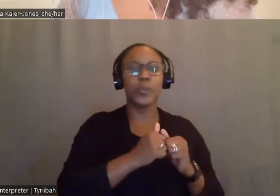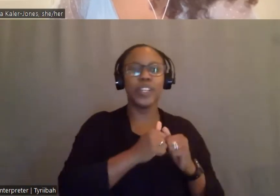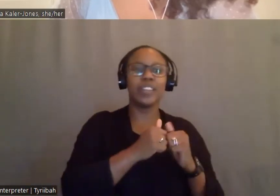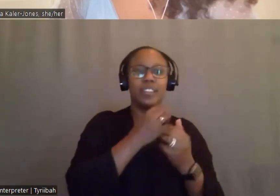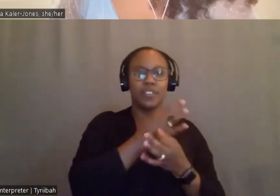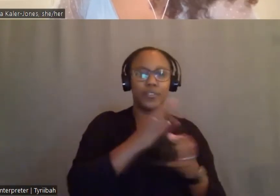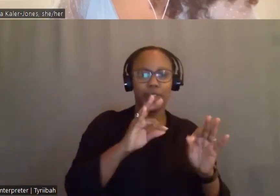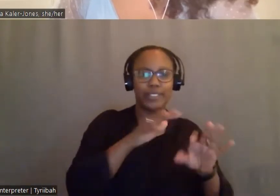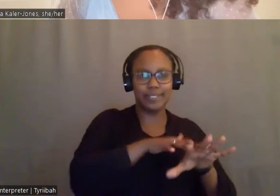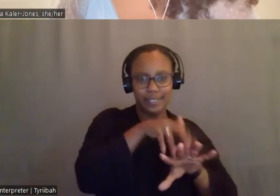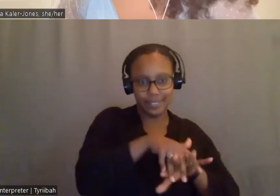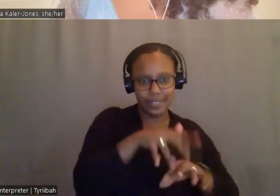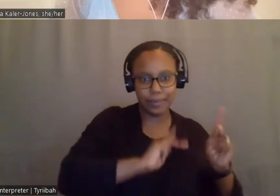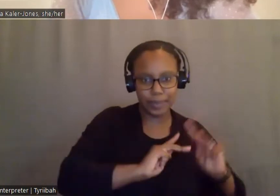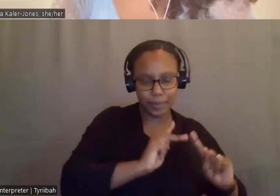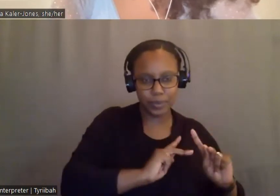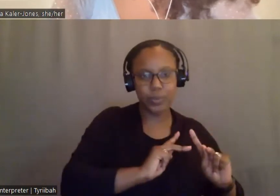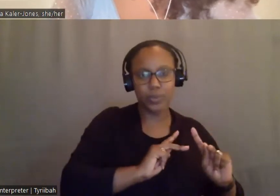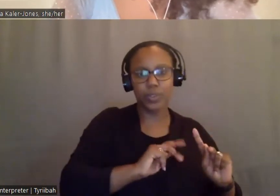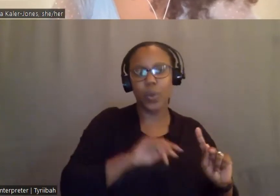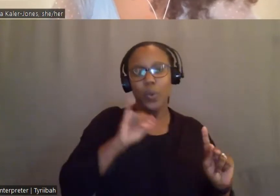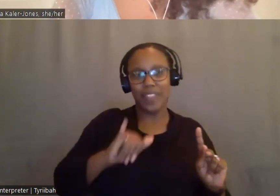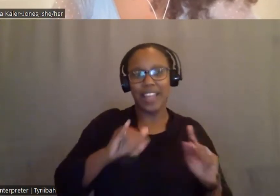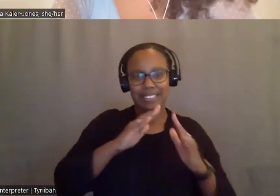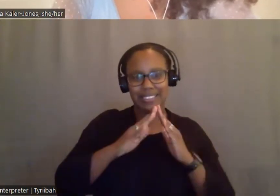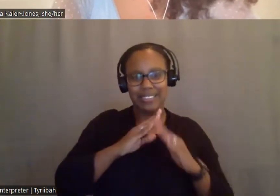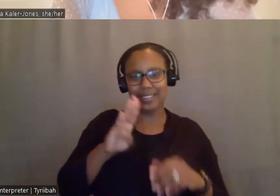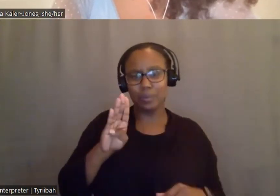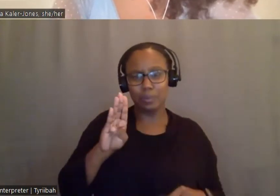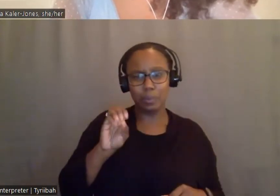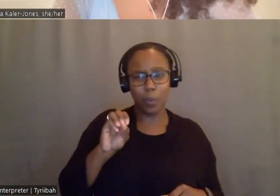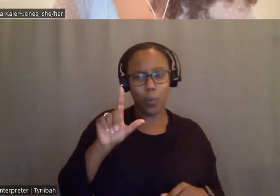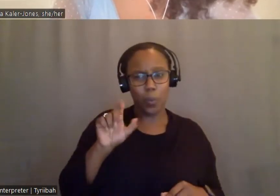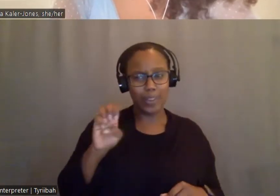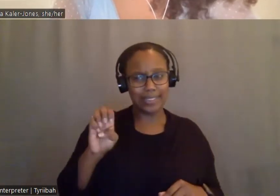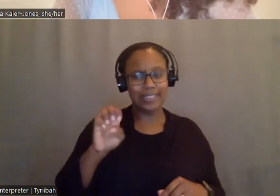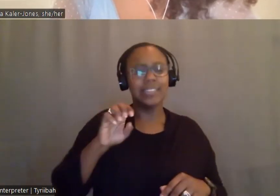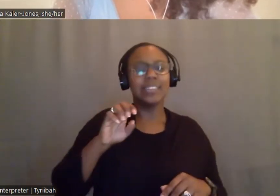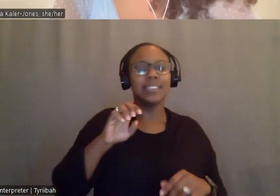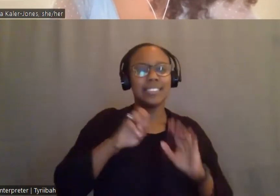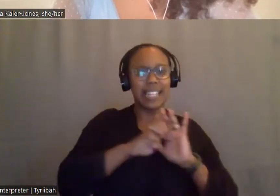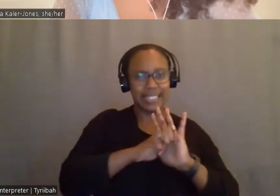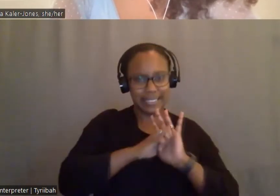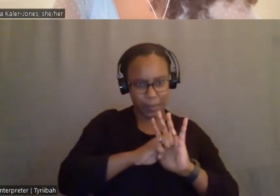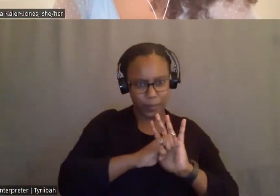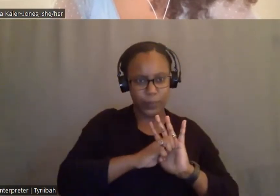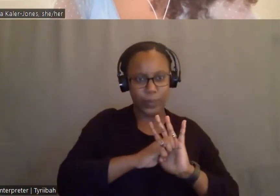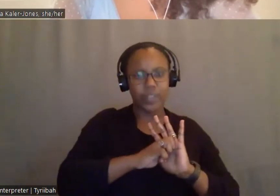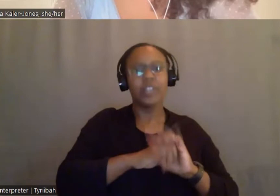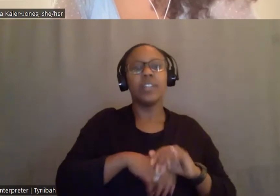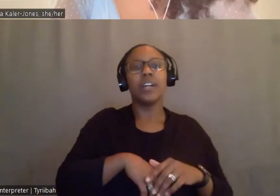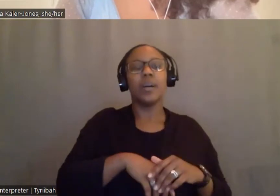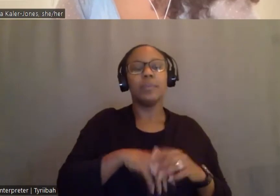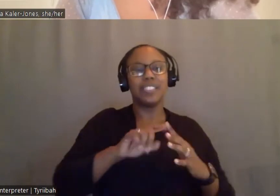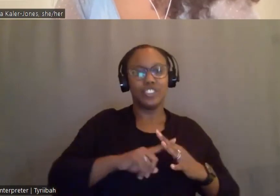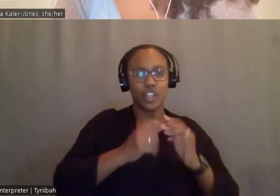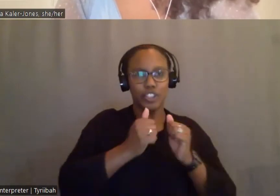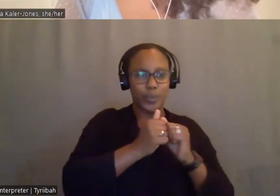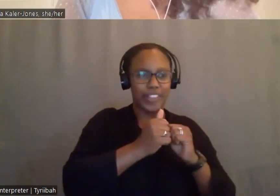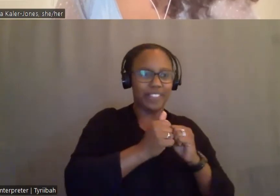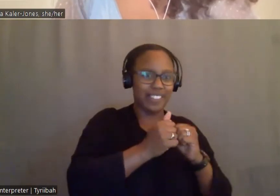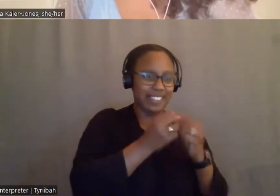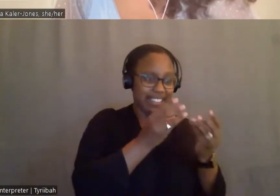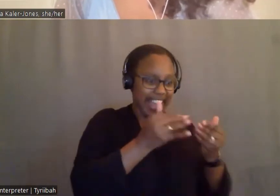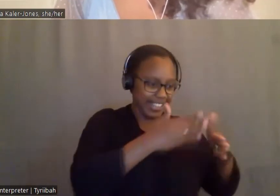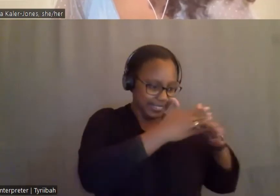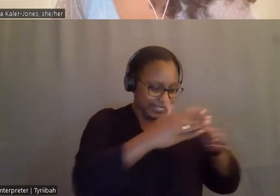Native Americans. And so Boley is an example of that, because it originally starts as the allotment of the land given